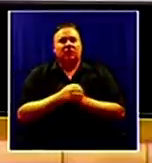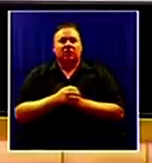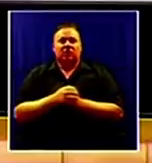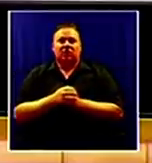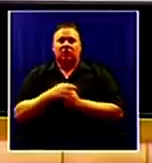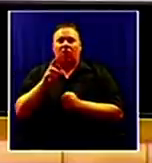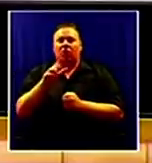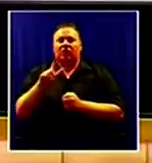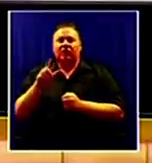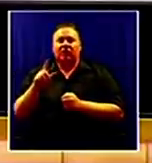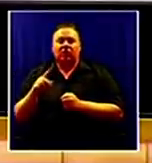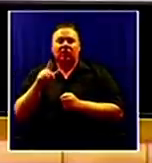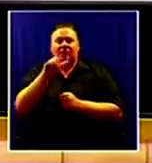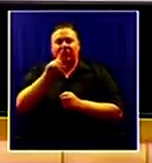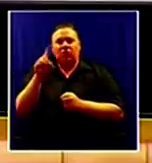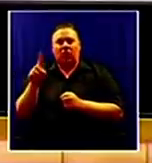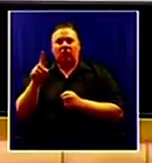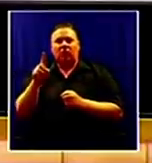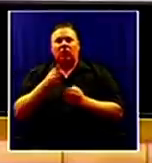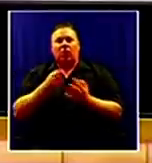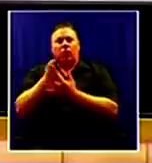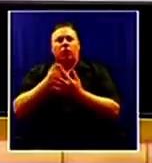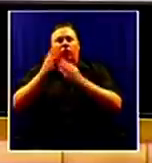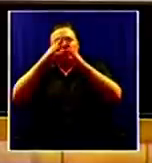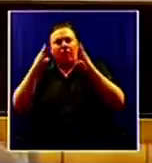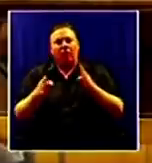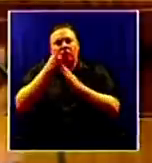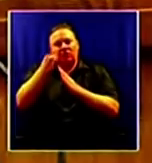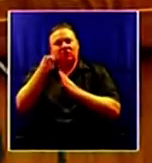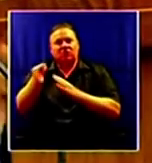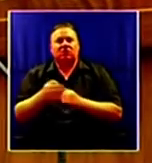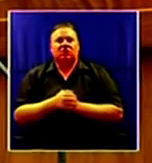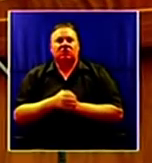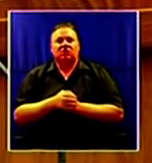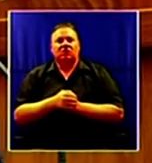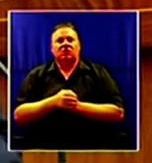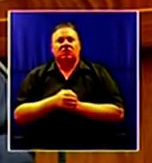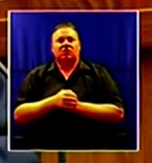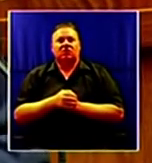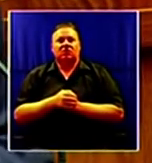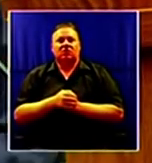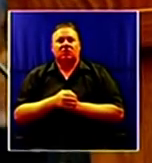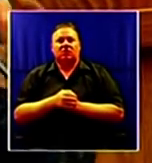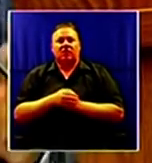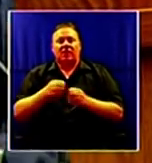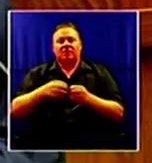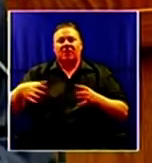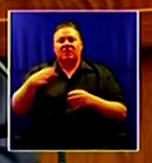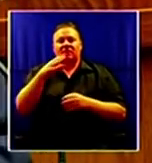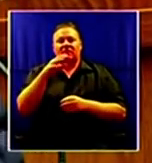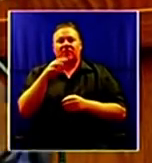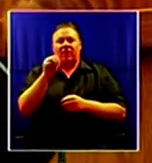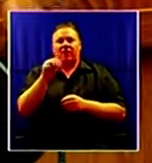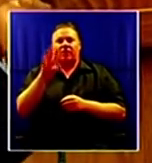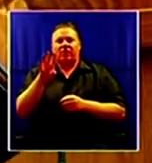Magaliesberg and delivers us to the Kruger National Park, and the expansive N4 that stretches from